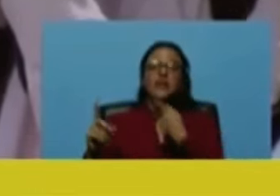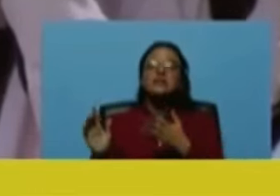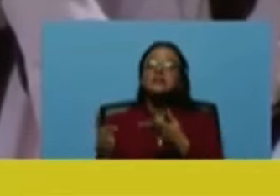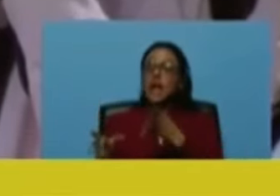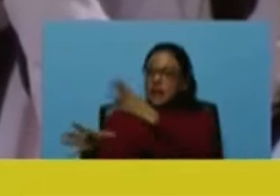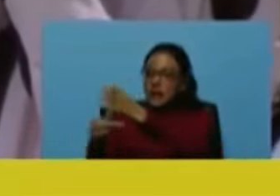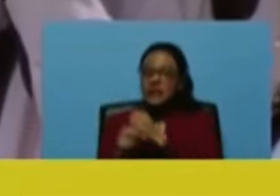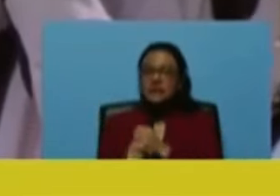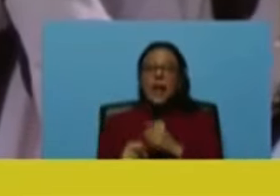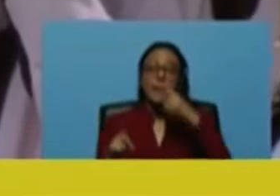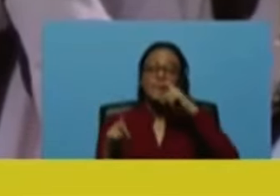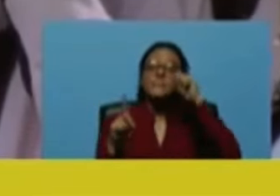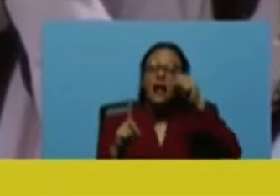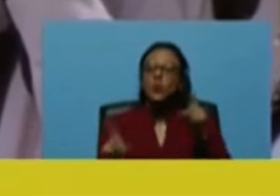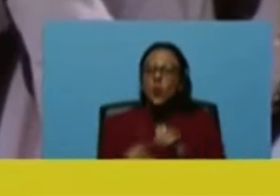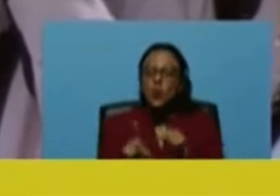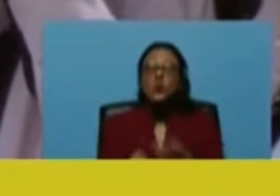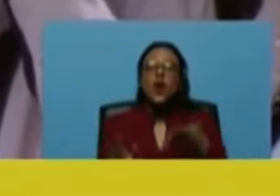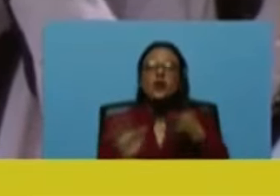President